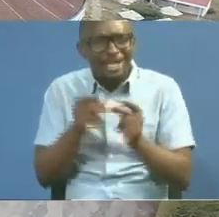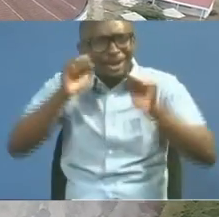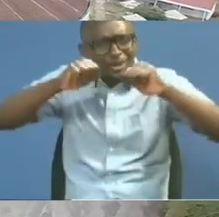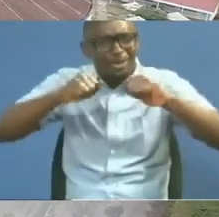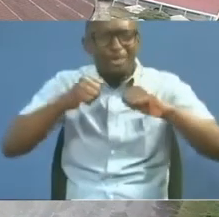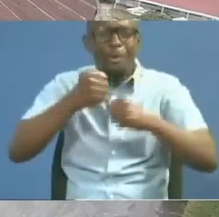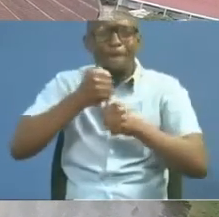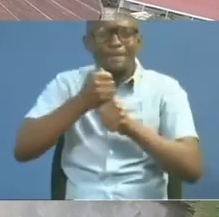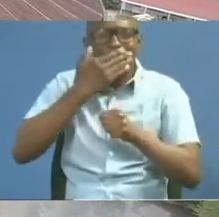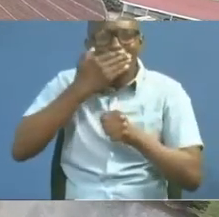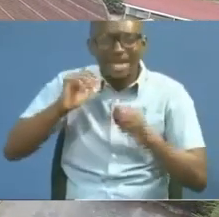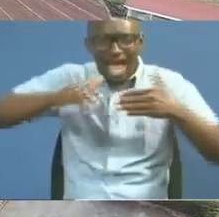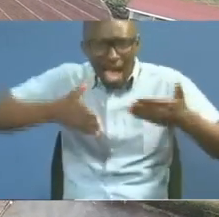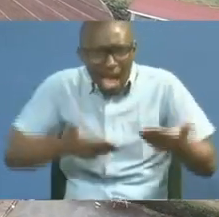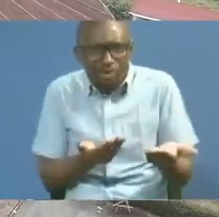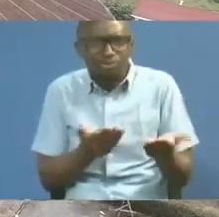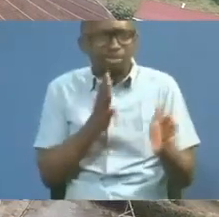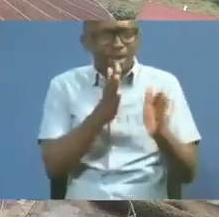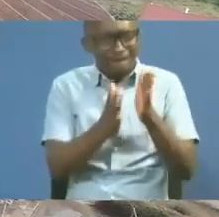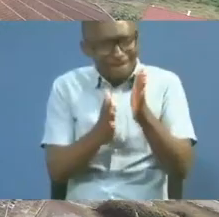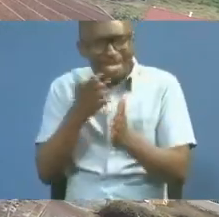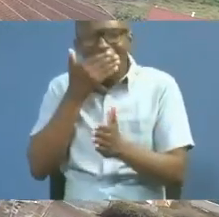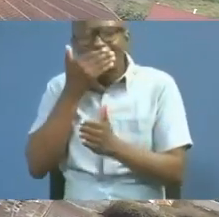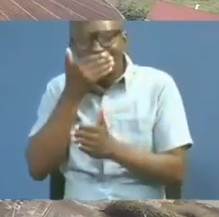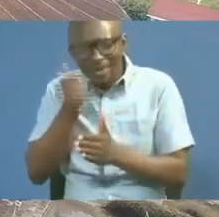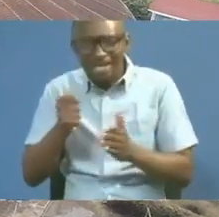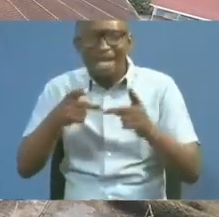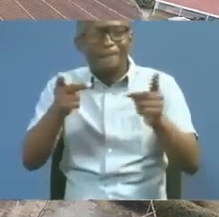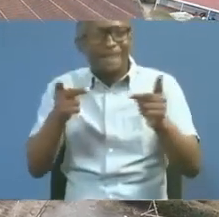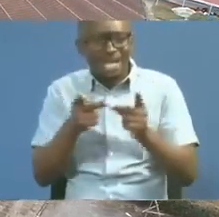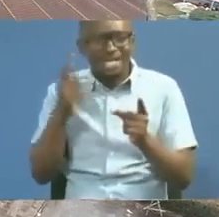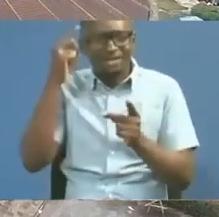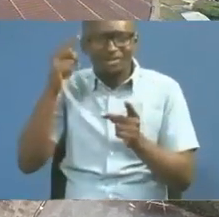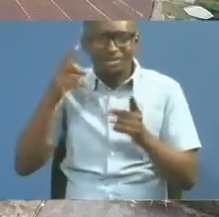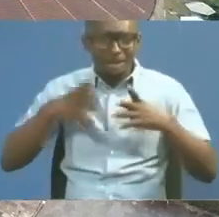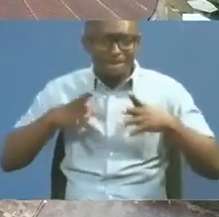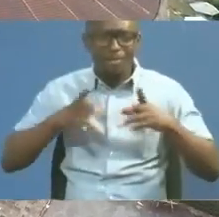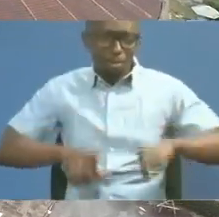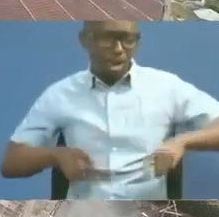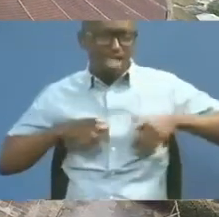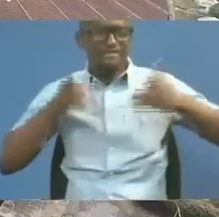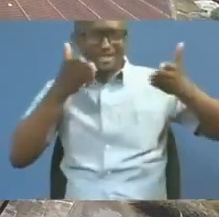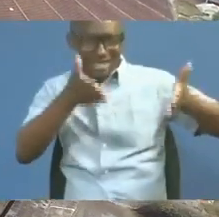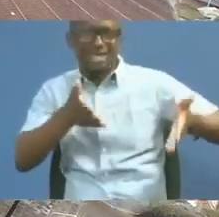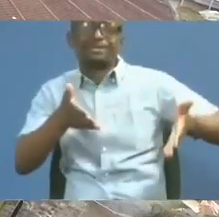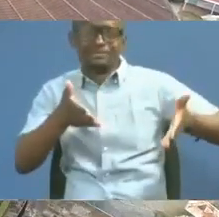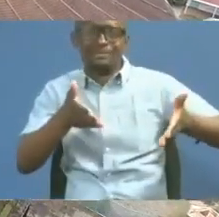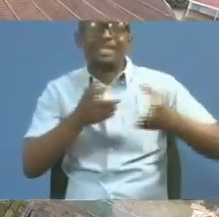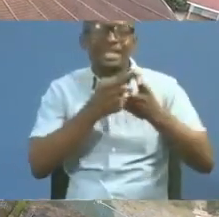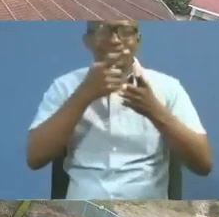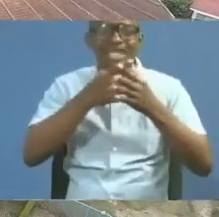better by planning better spaces for those people living within those